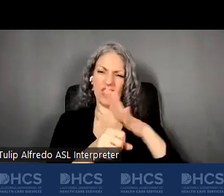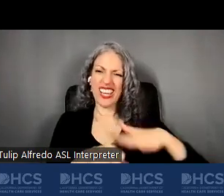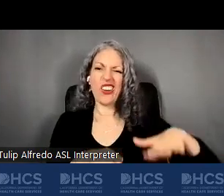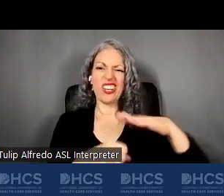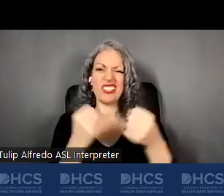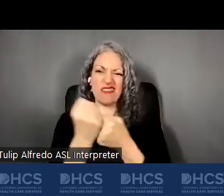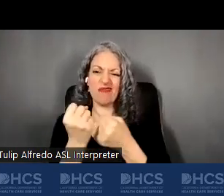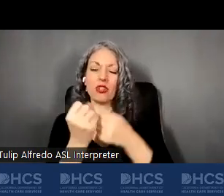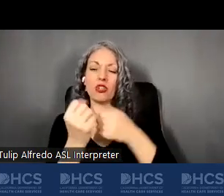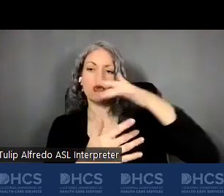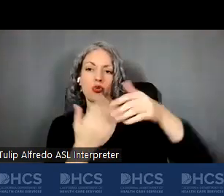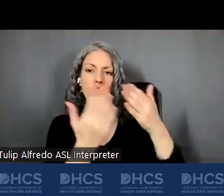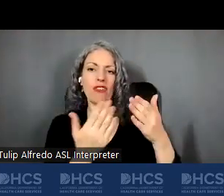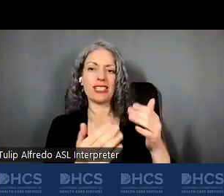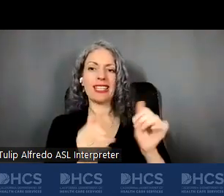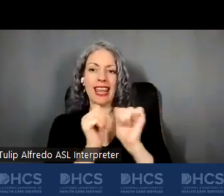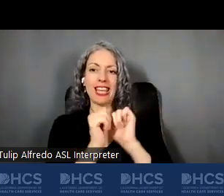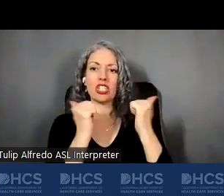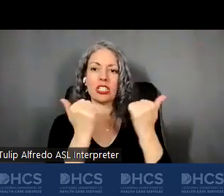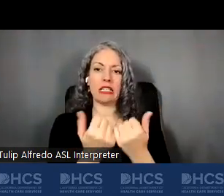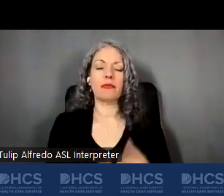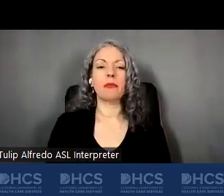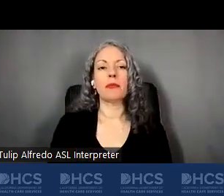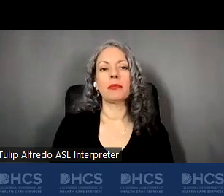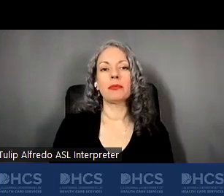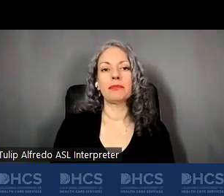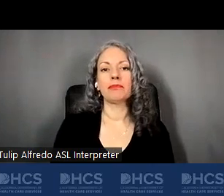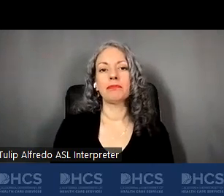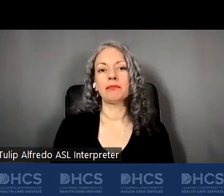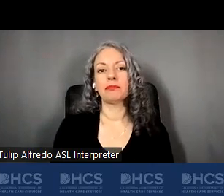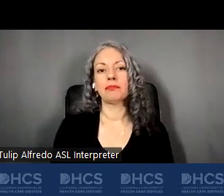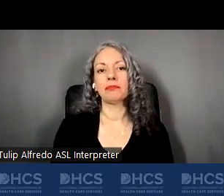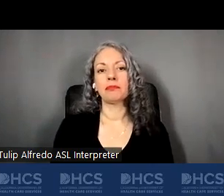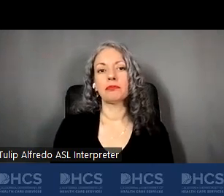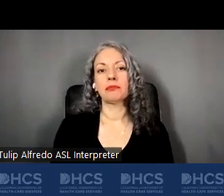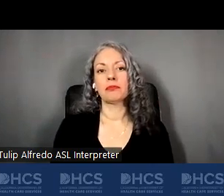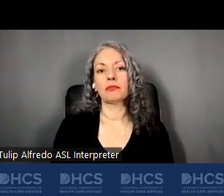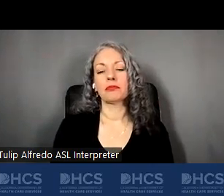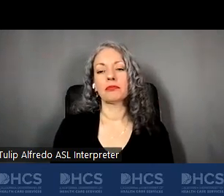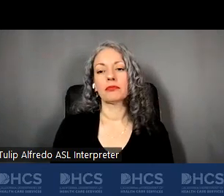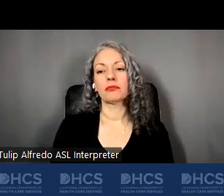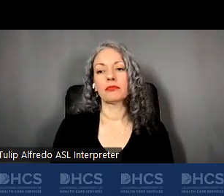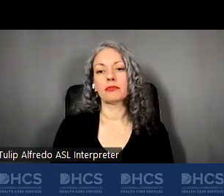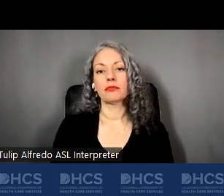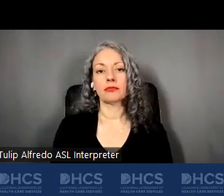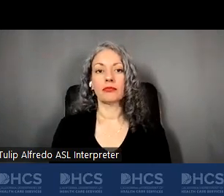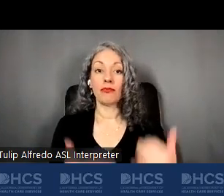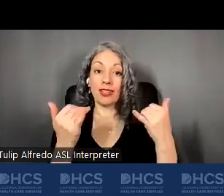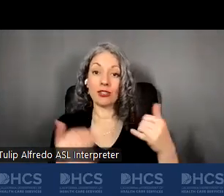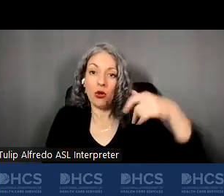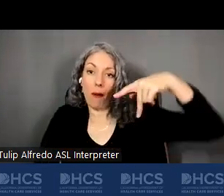services agencies. Okay, we can move to the next slide. Okay, so now I'll switch to